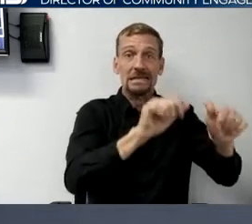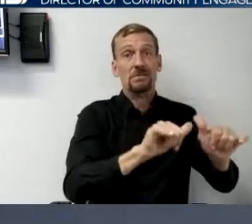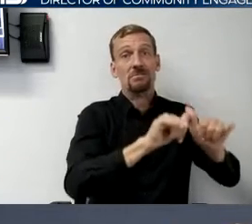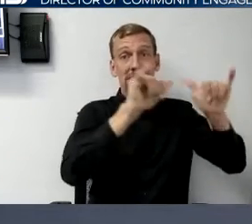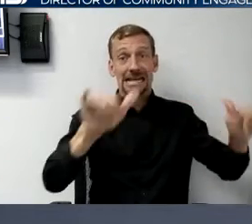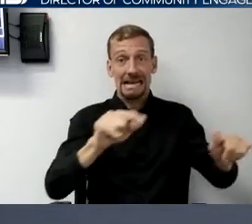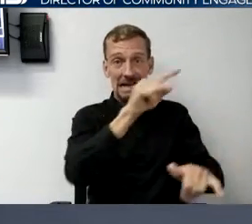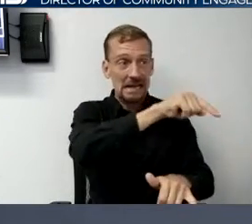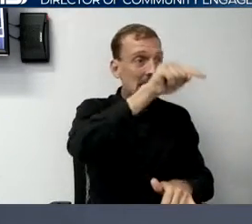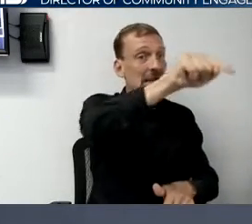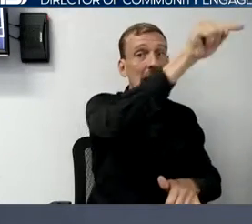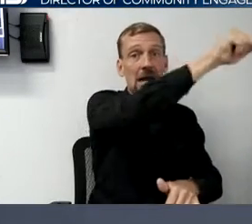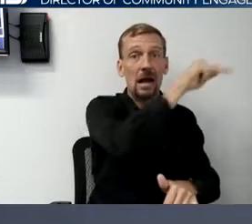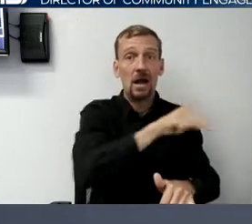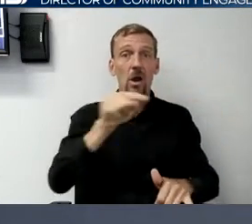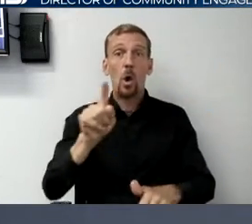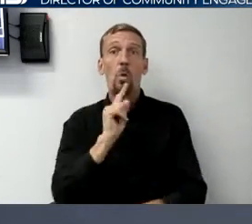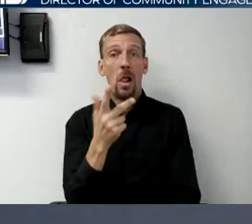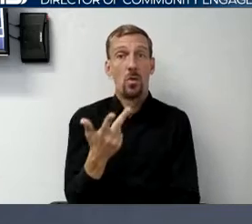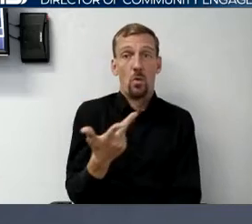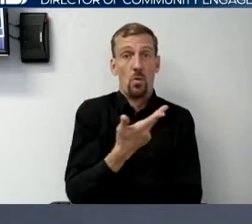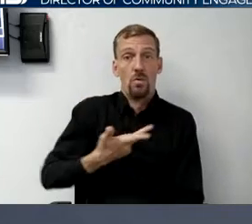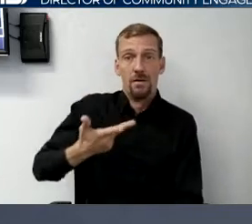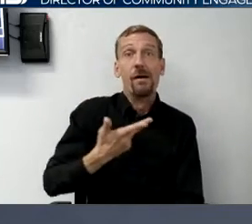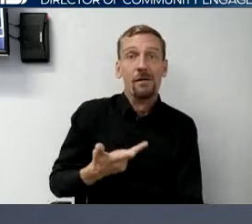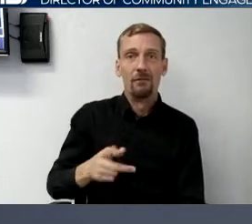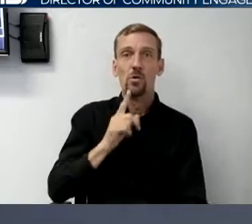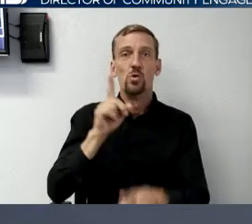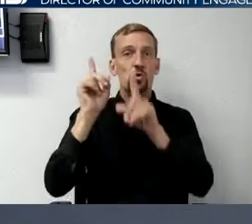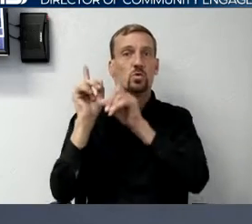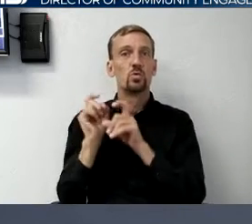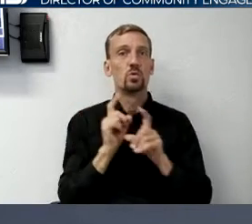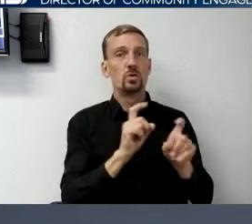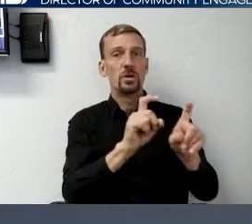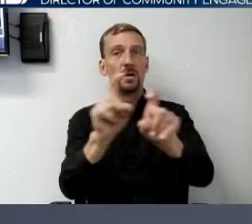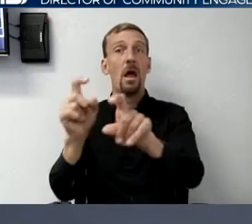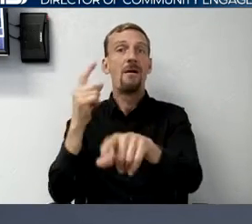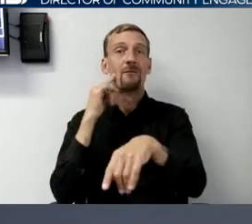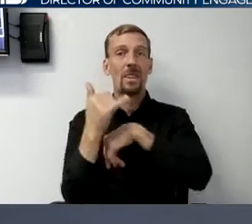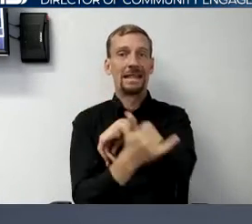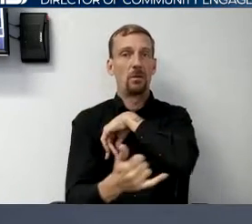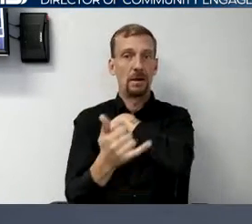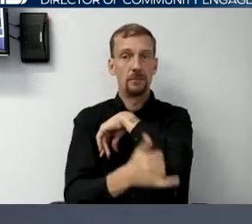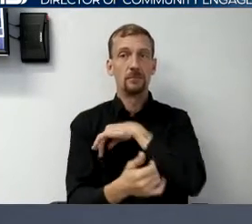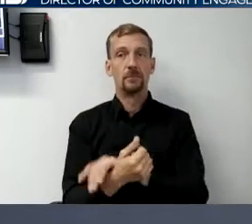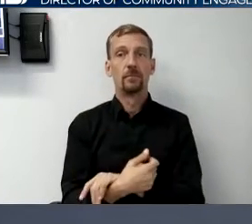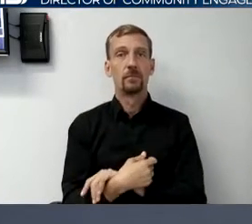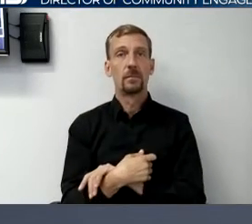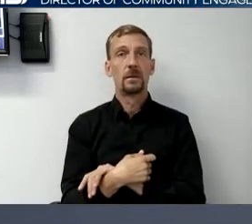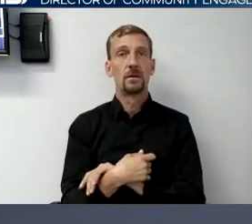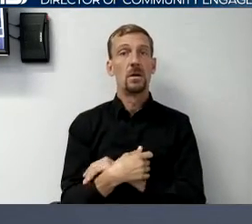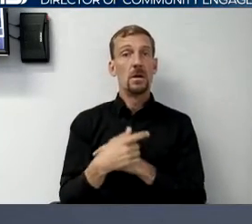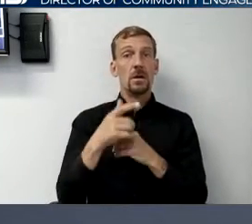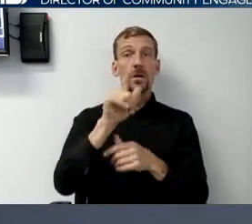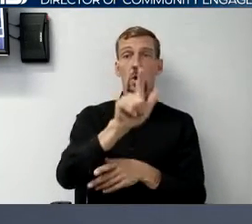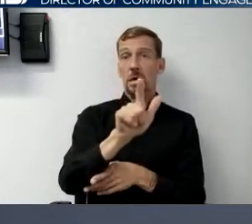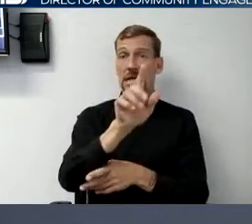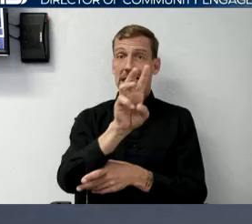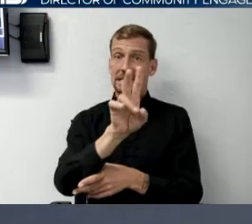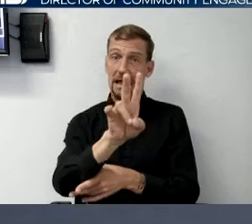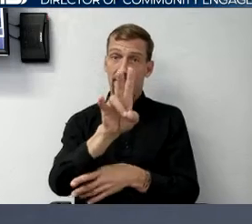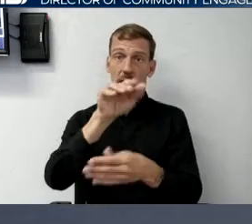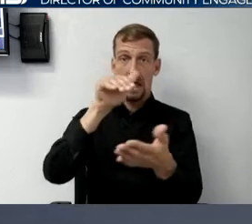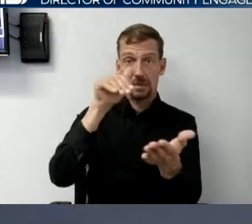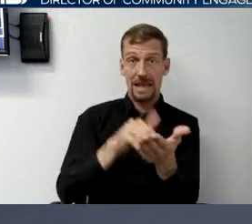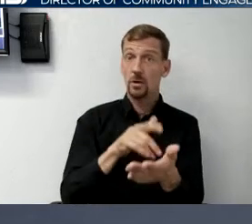So it's really the three of us that are doing that testing for the county. Of those roughly 27,000 that